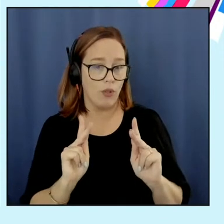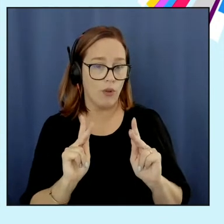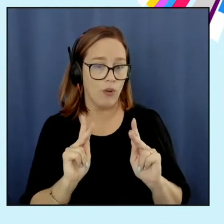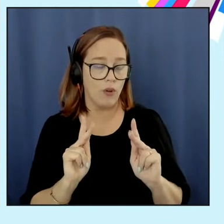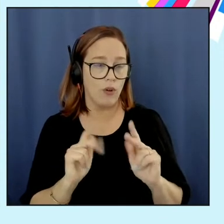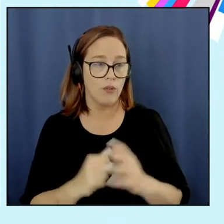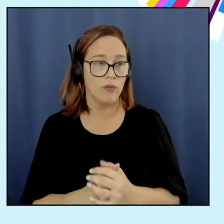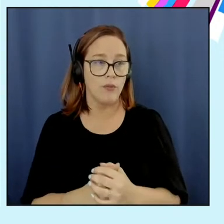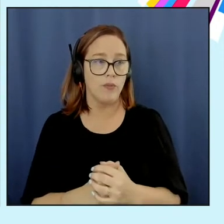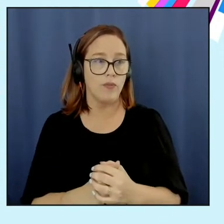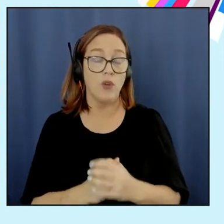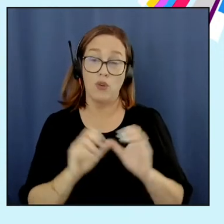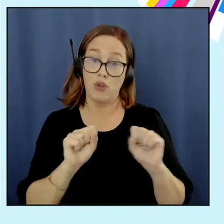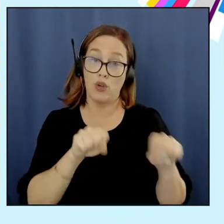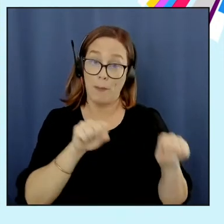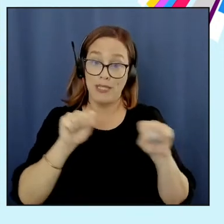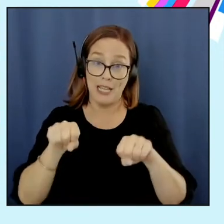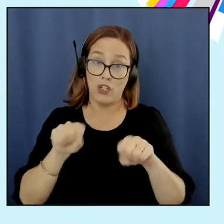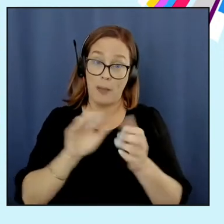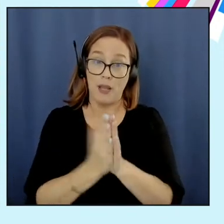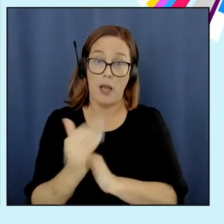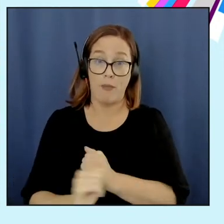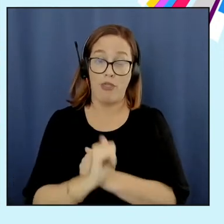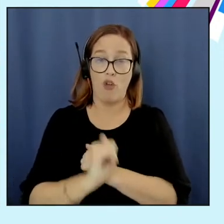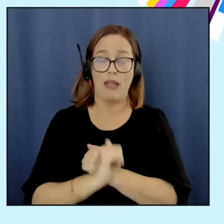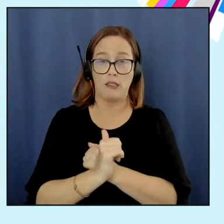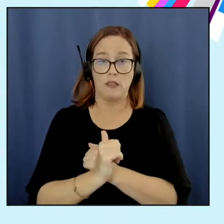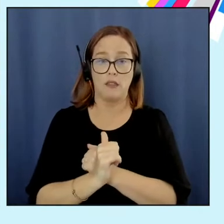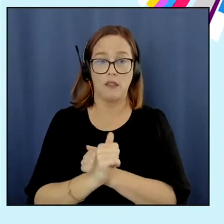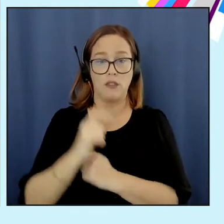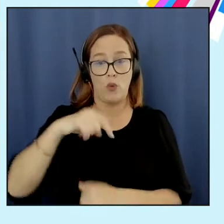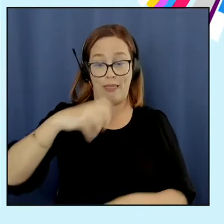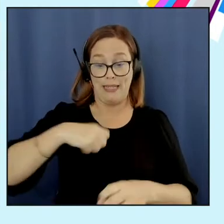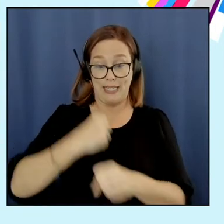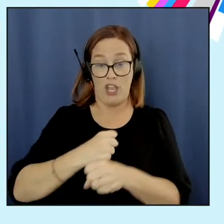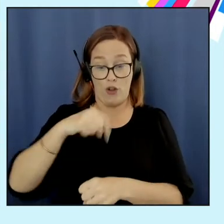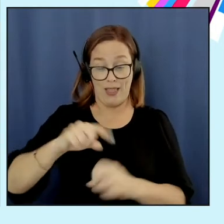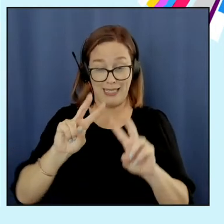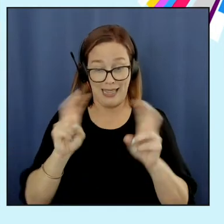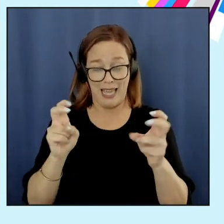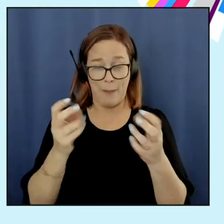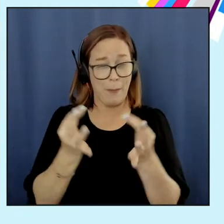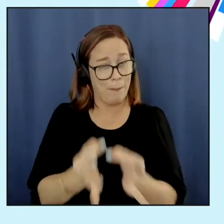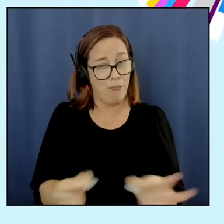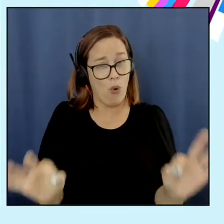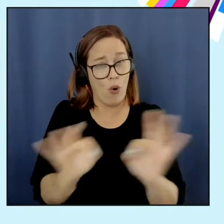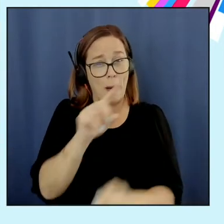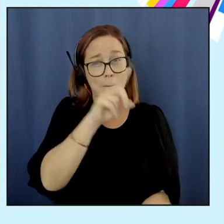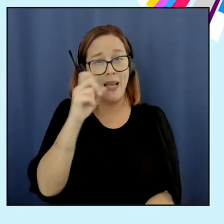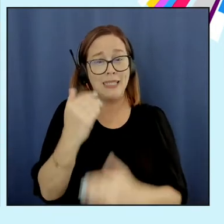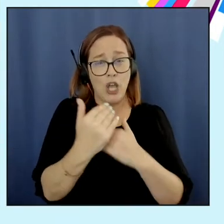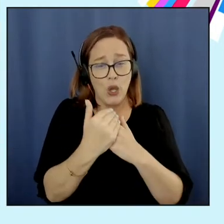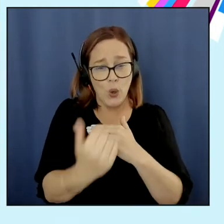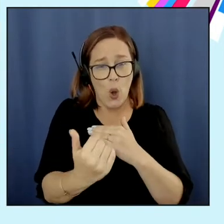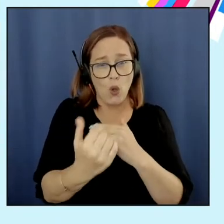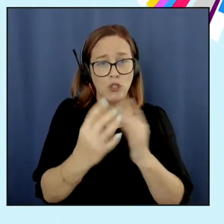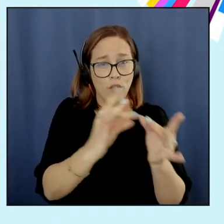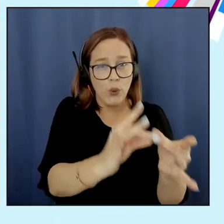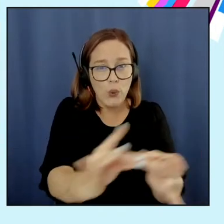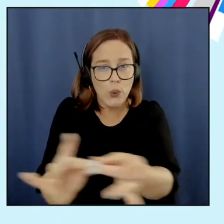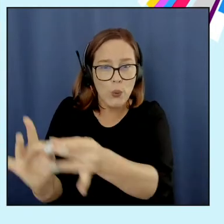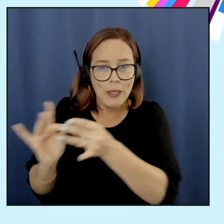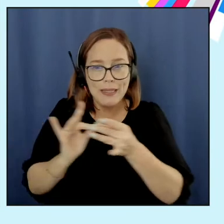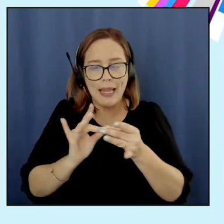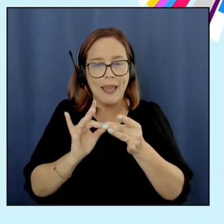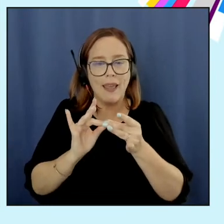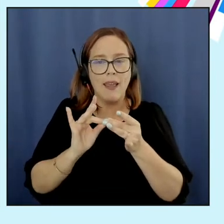which could potentially be a threat. So this year, this theme is so important because it calls for unity. It calls for us to come